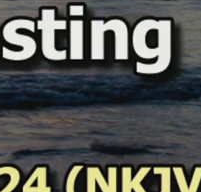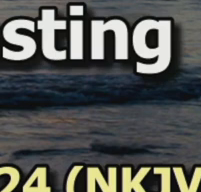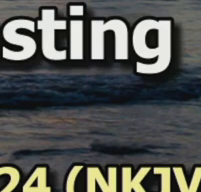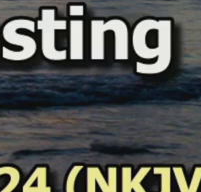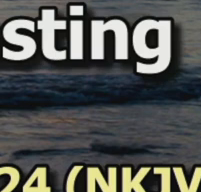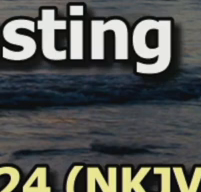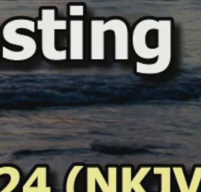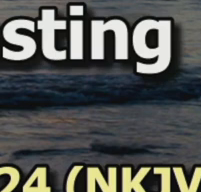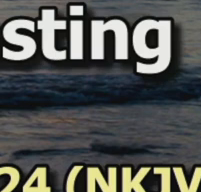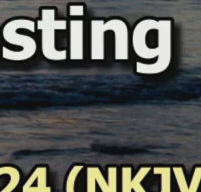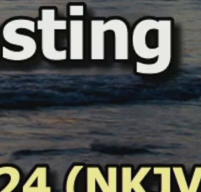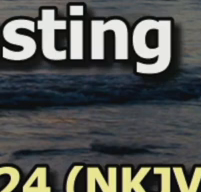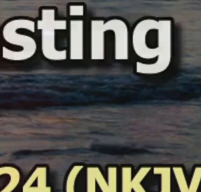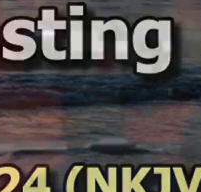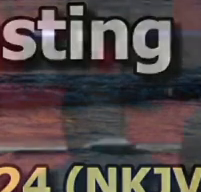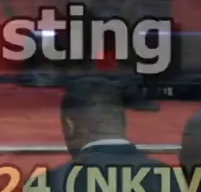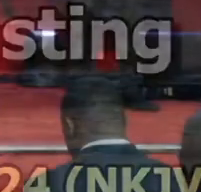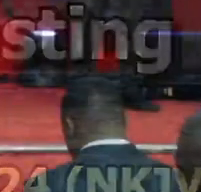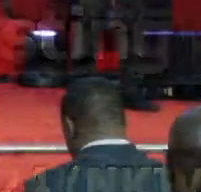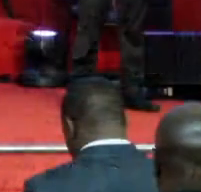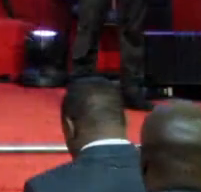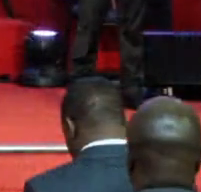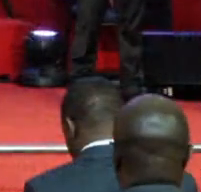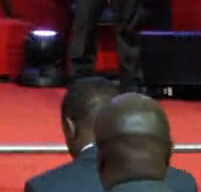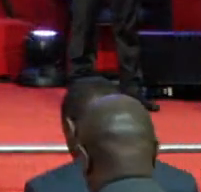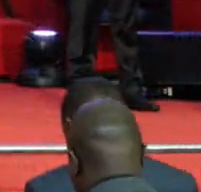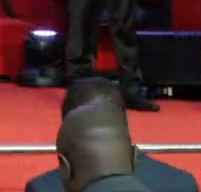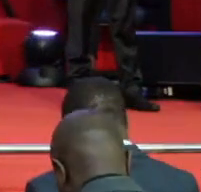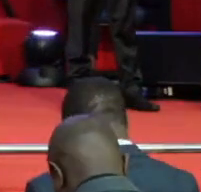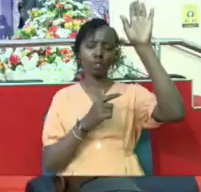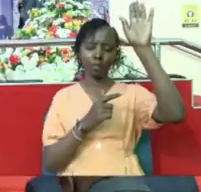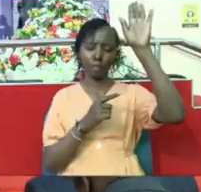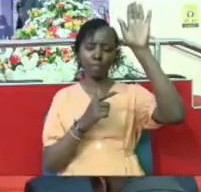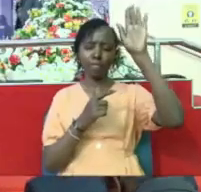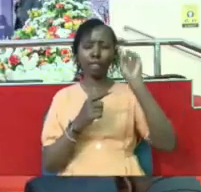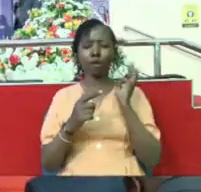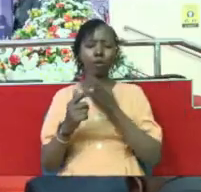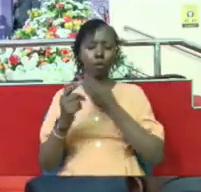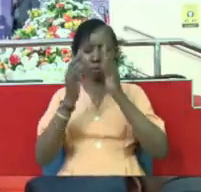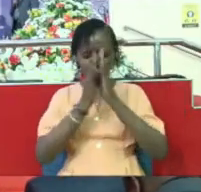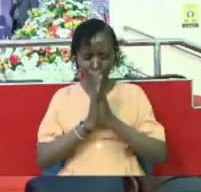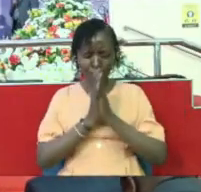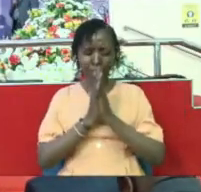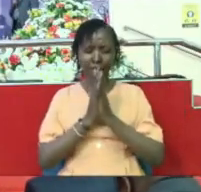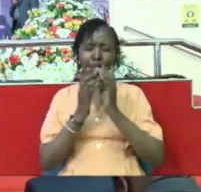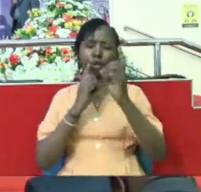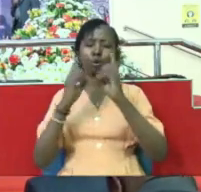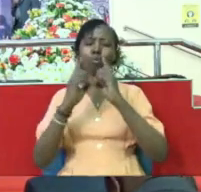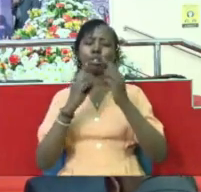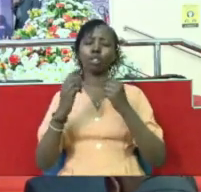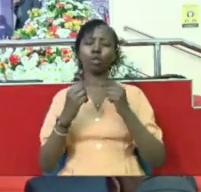Heavenly Father, that is the word of the Lord. Baba wetu, hilo ndilo neno. We pray that you'd speak to us in a language we